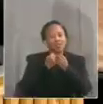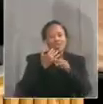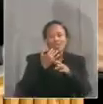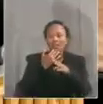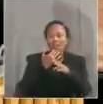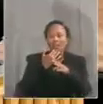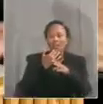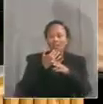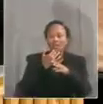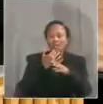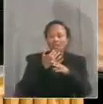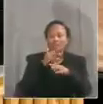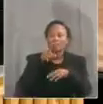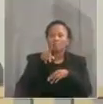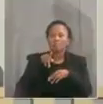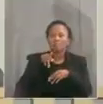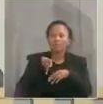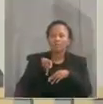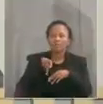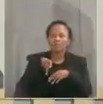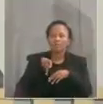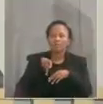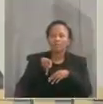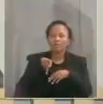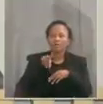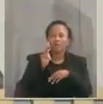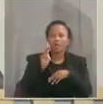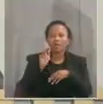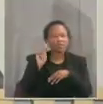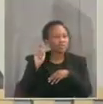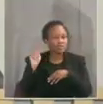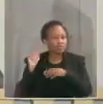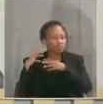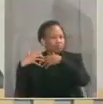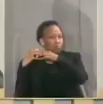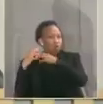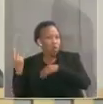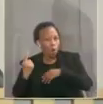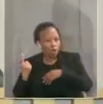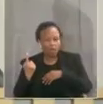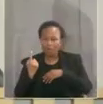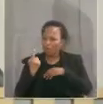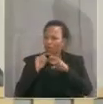been constituted, or is it only the PKTT?